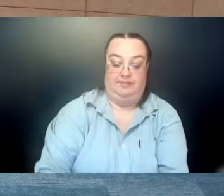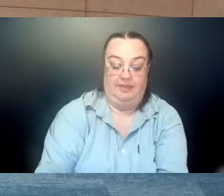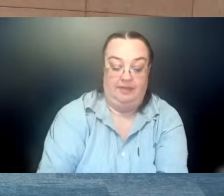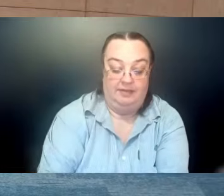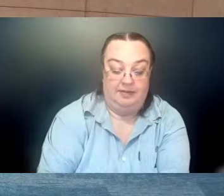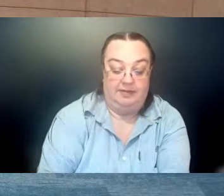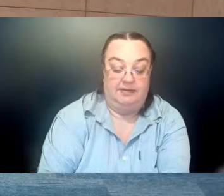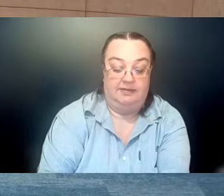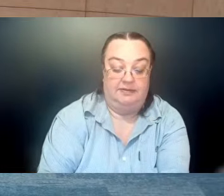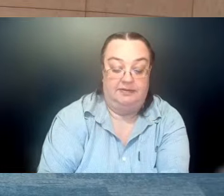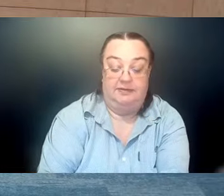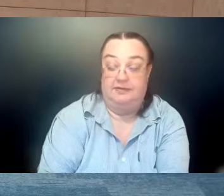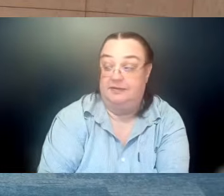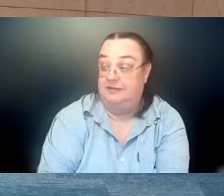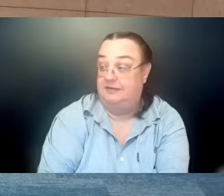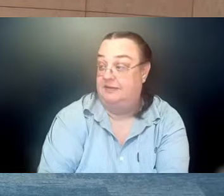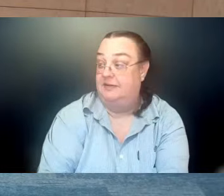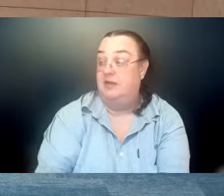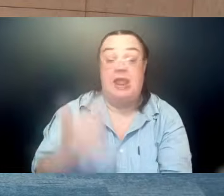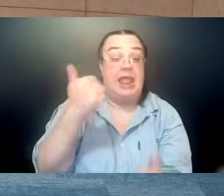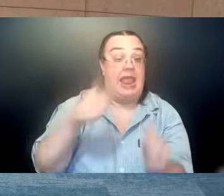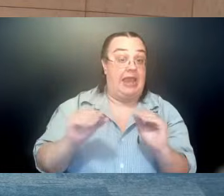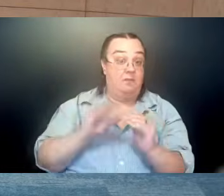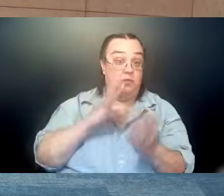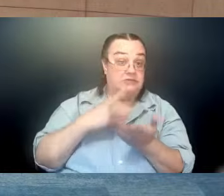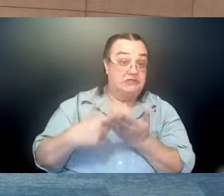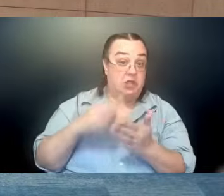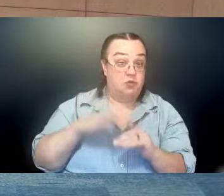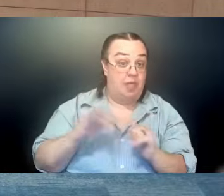All right, is there any other discussion of the motion?